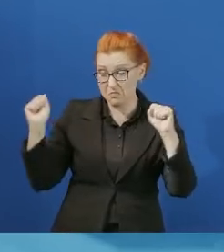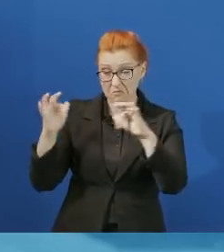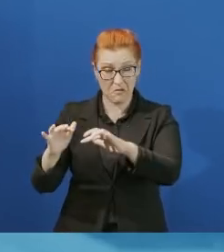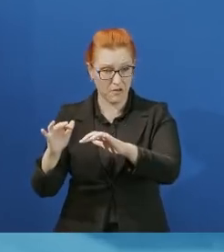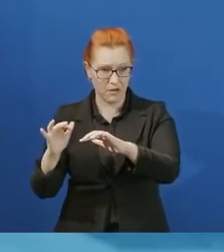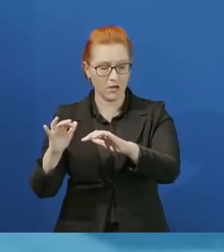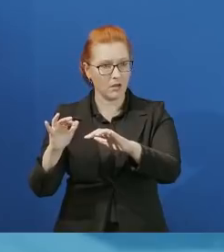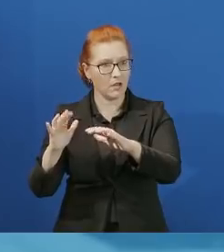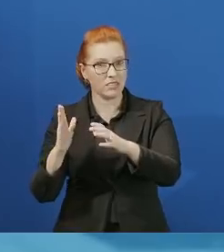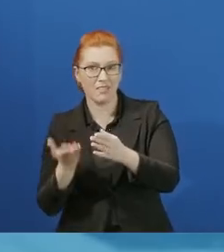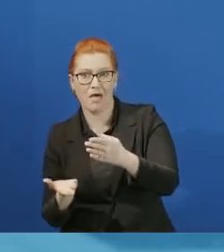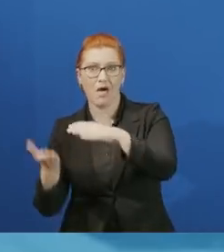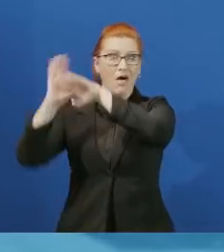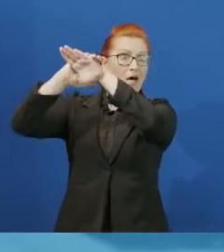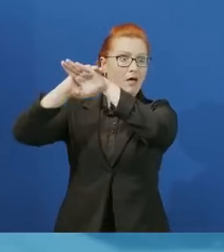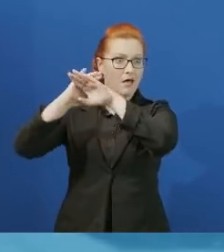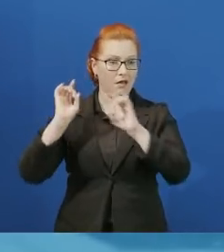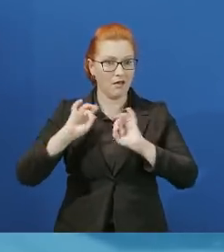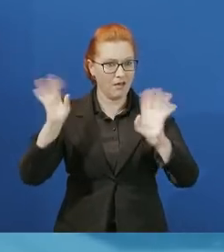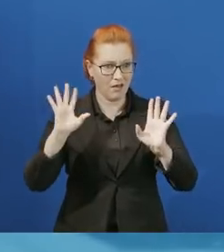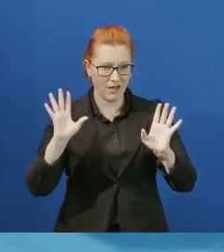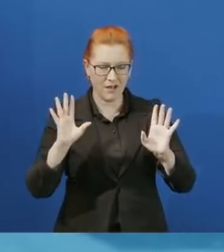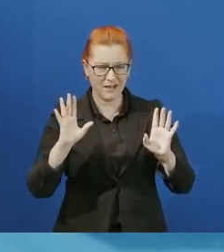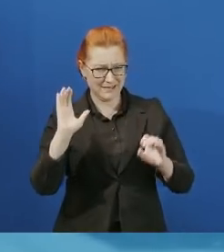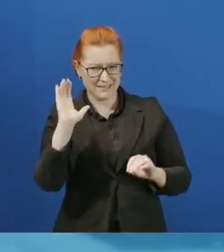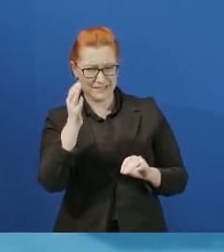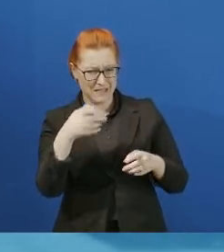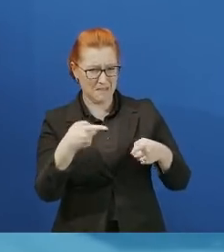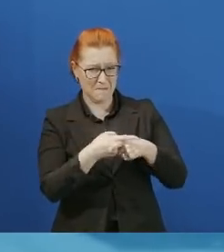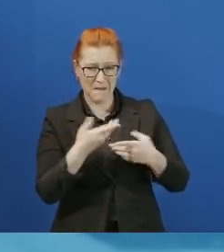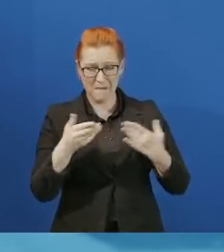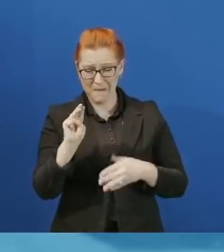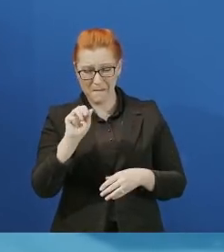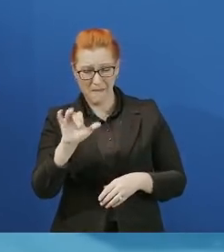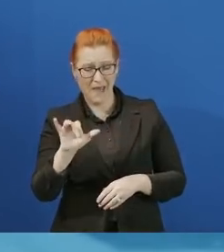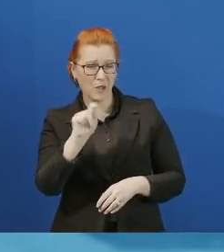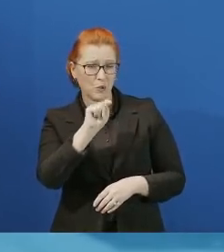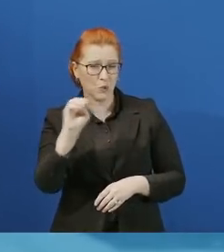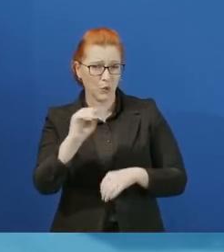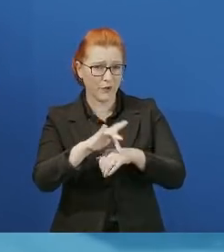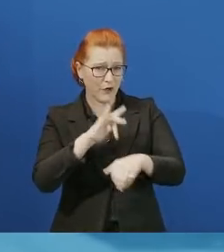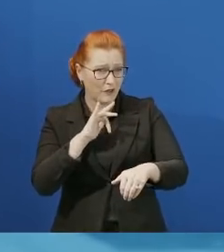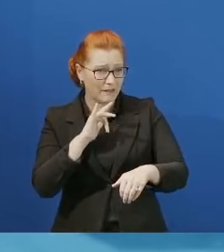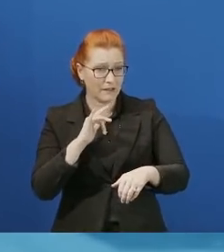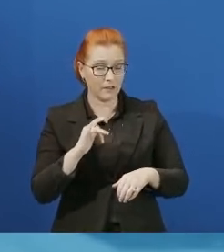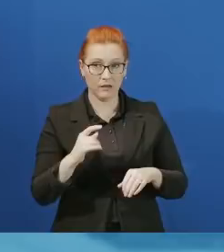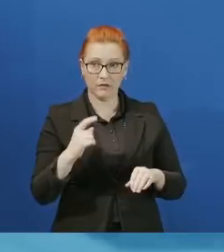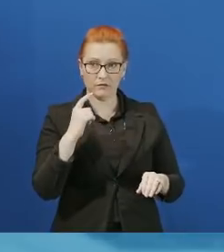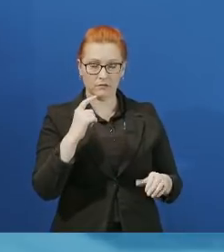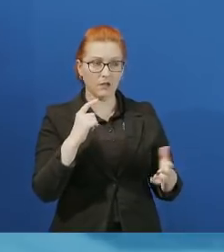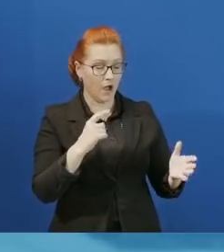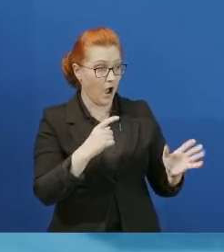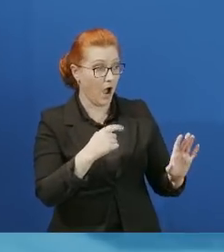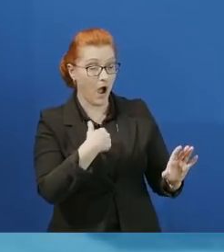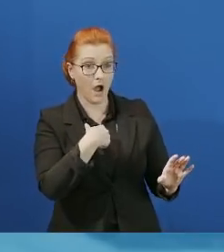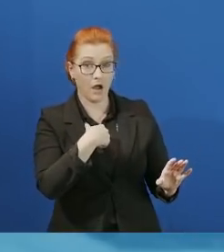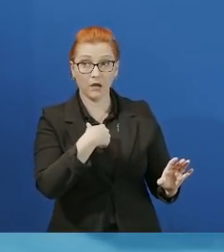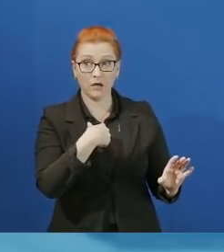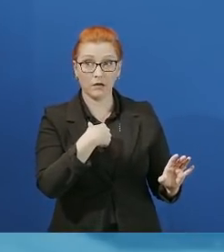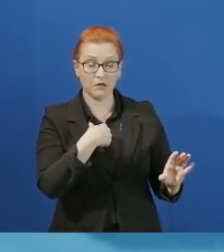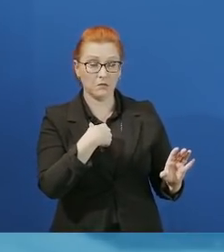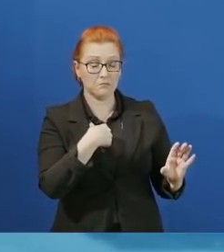come in there, and again, you put up at least 2 charts, perhaps 3 today, where you said, well, and I give you credit for this, there's no trend